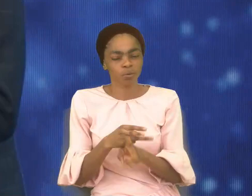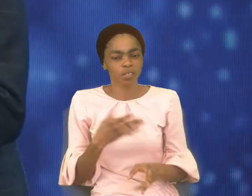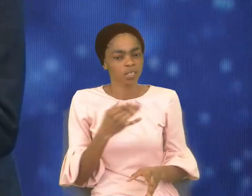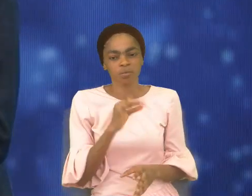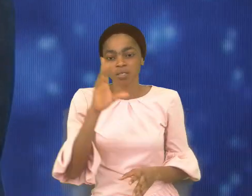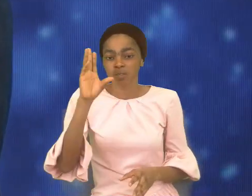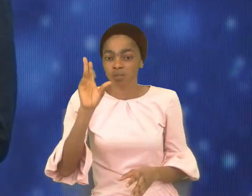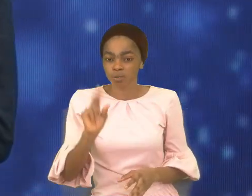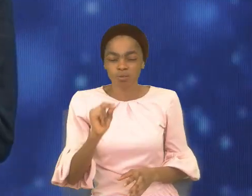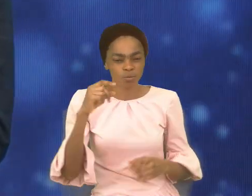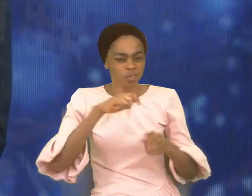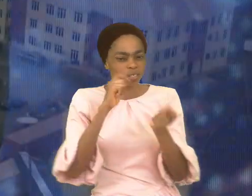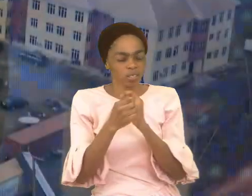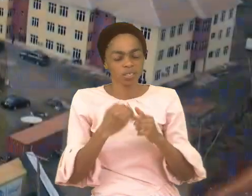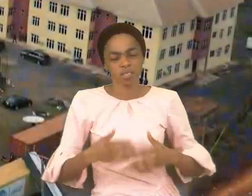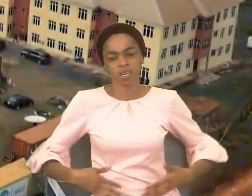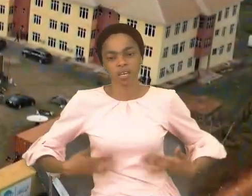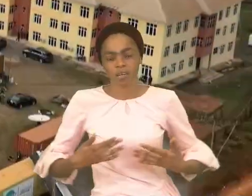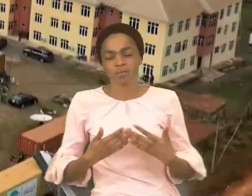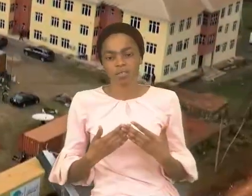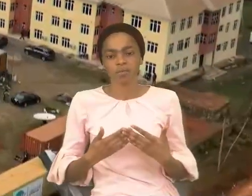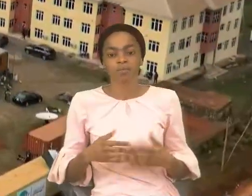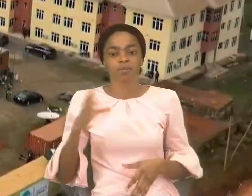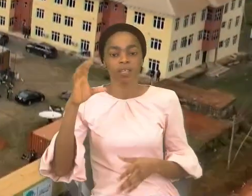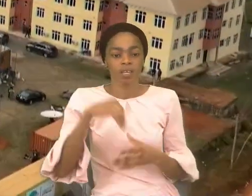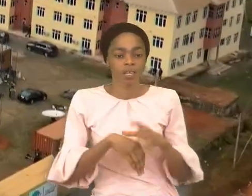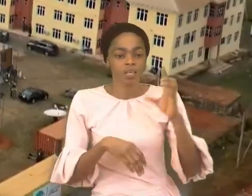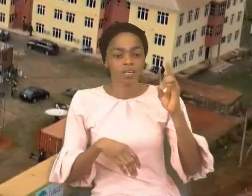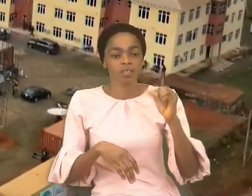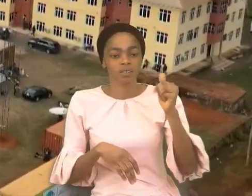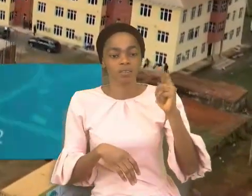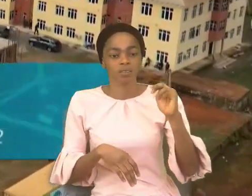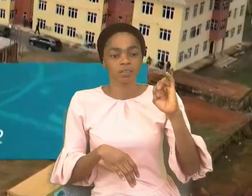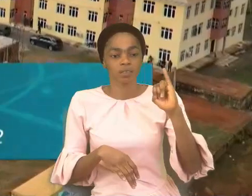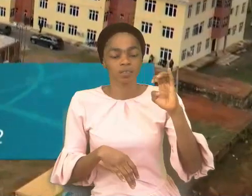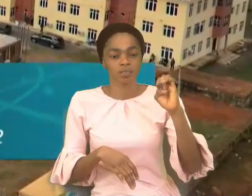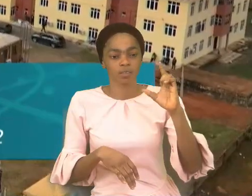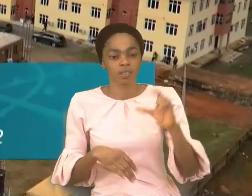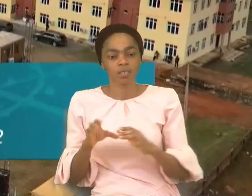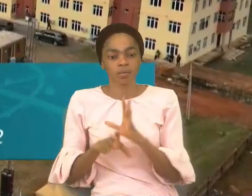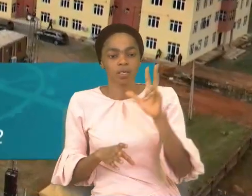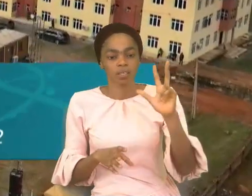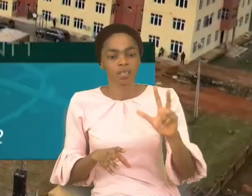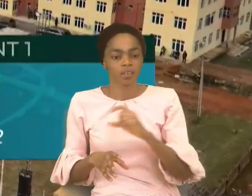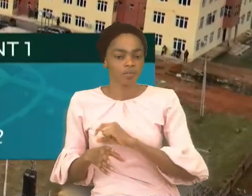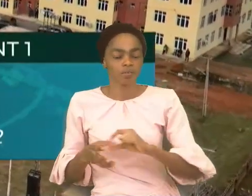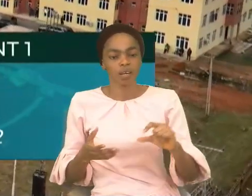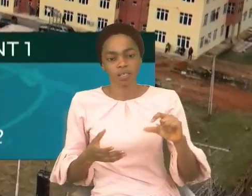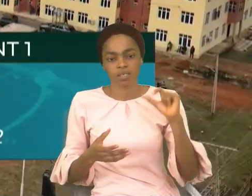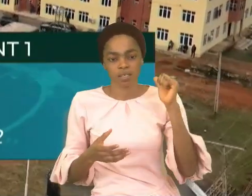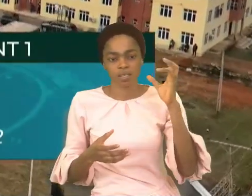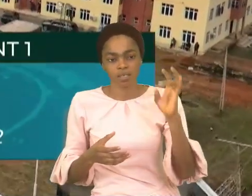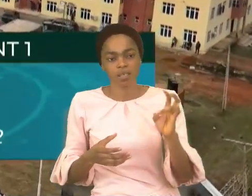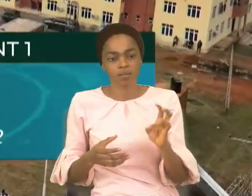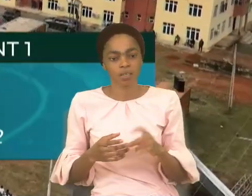3, verse 7, it tells us there, it says, therefore, at that time, when all